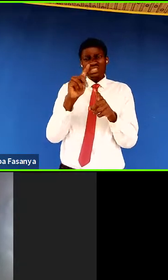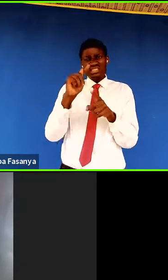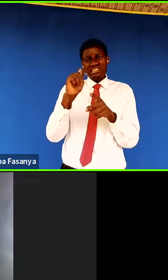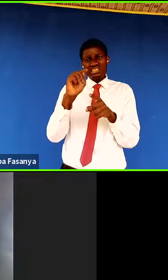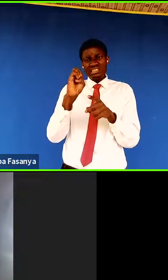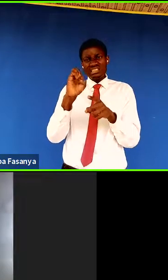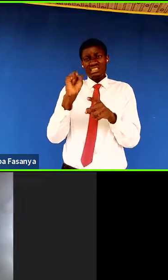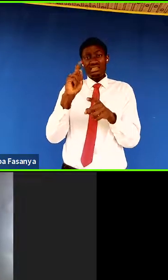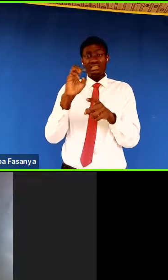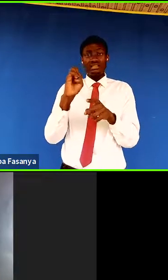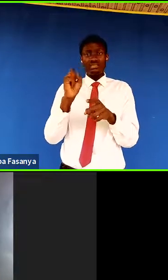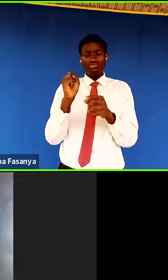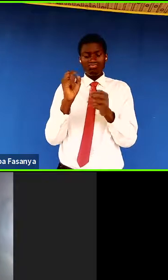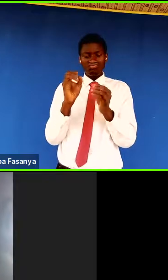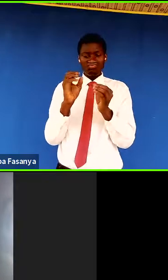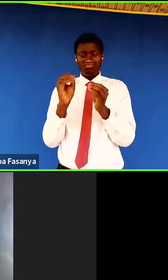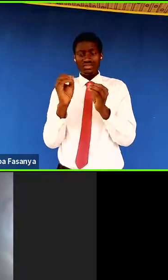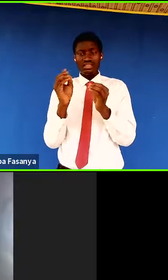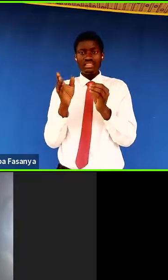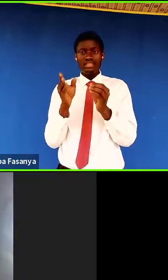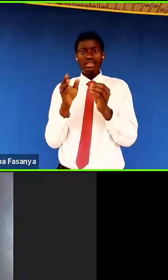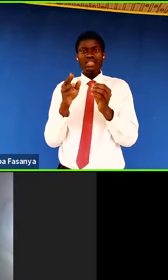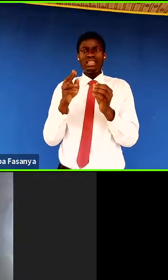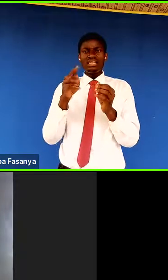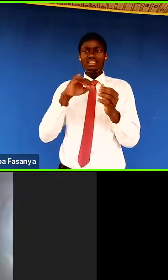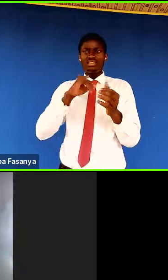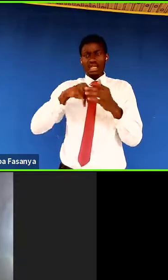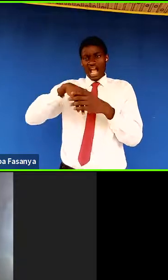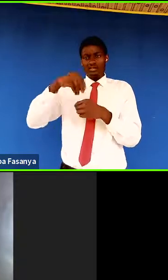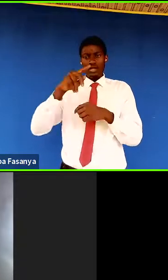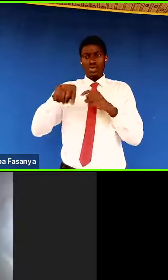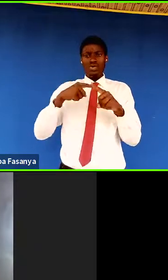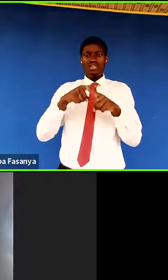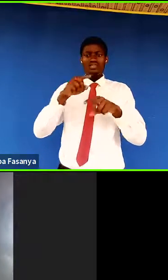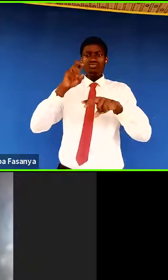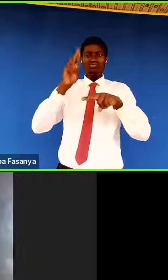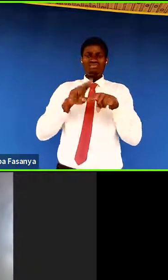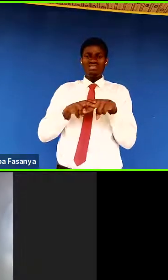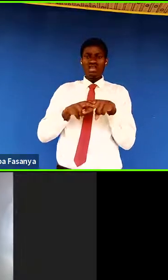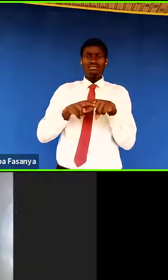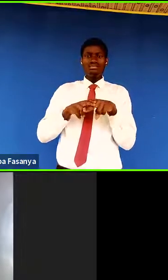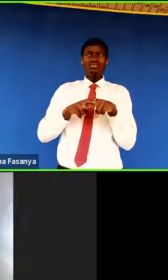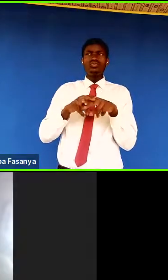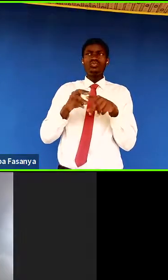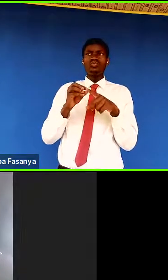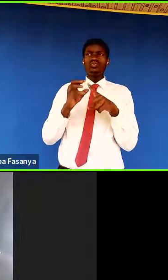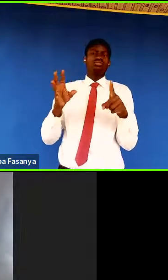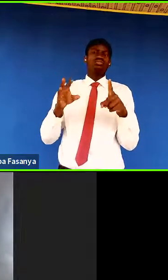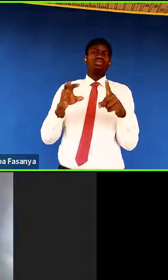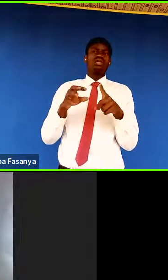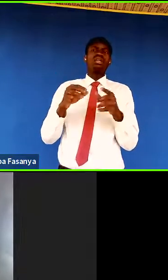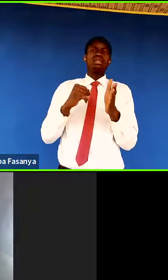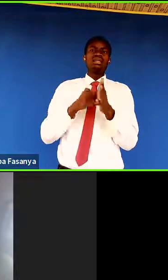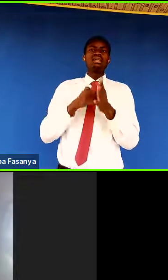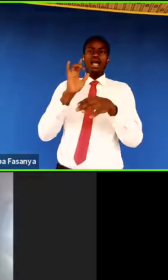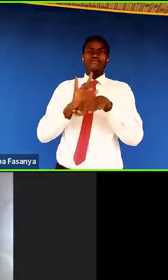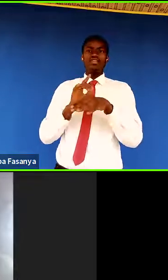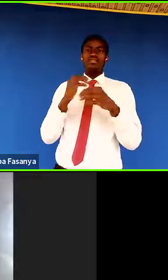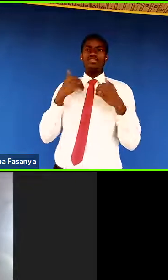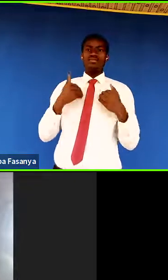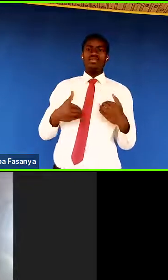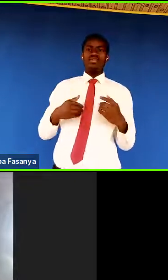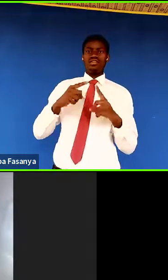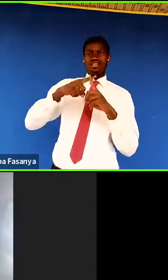temperature, it's not, when you sit for too long, it acquires the body temperature, and that can also affect production of